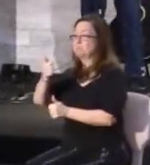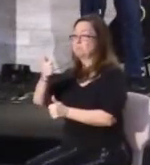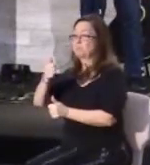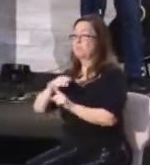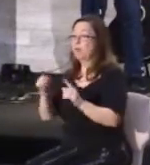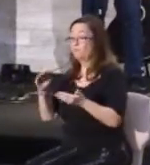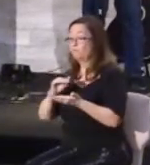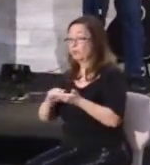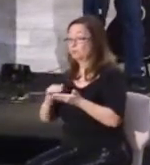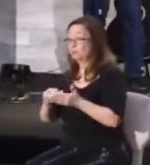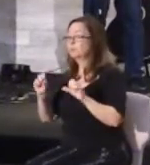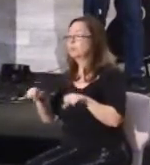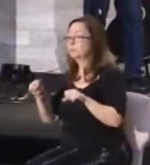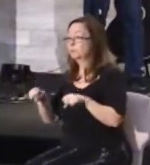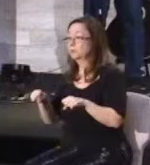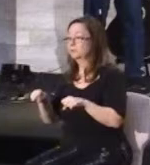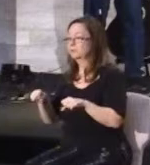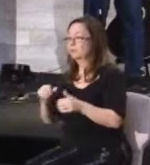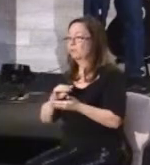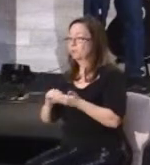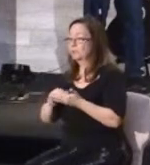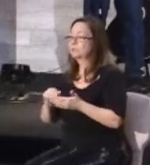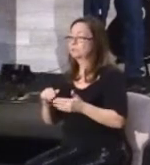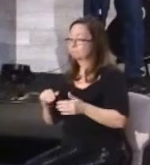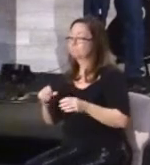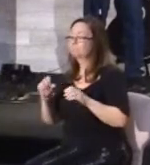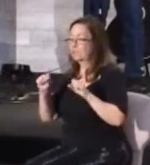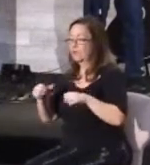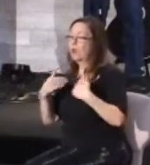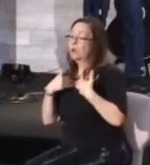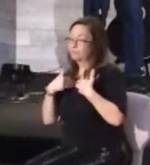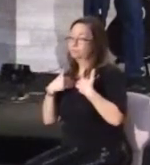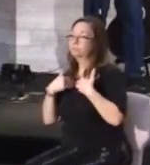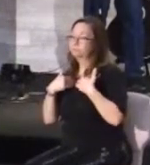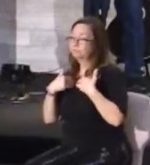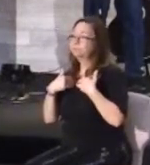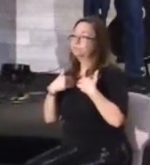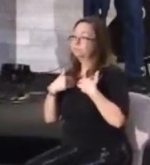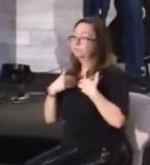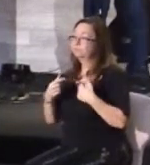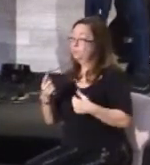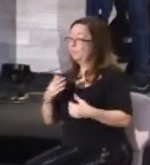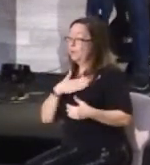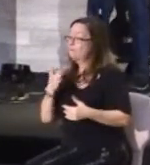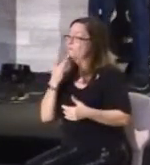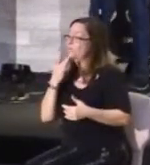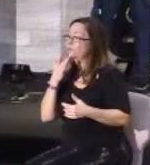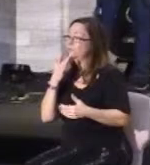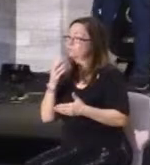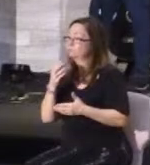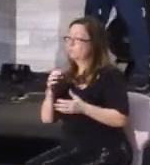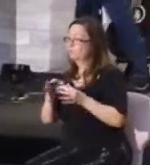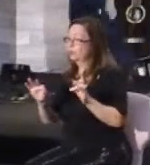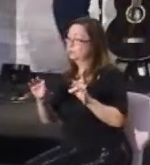But forgiveness is possible and forgiveness is available to us. One of my favorite passages of scripture is